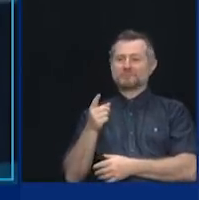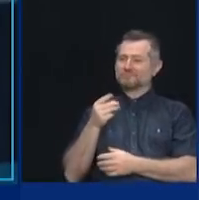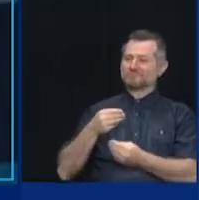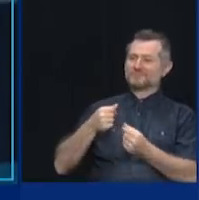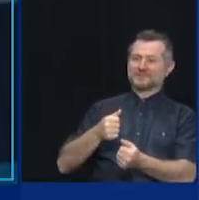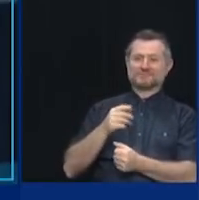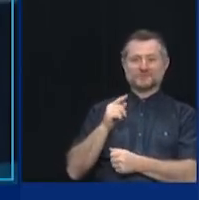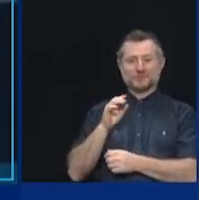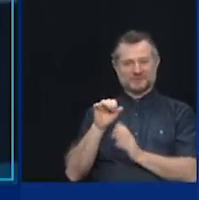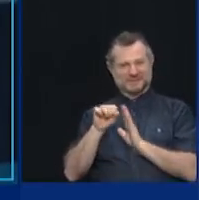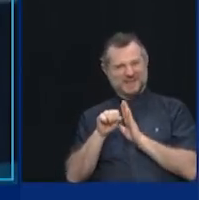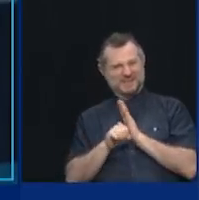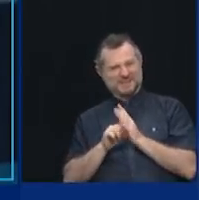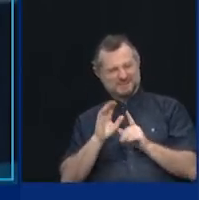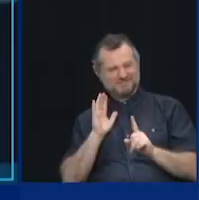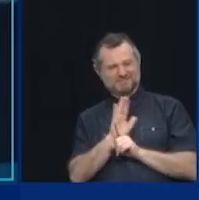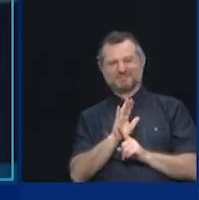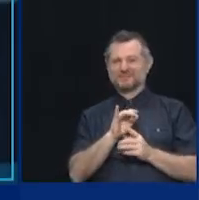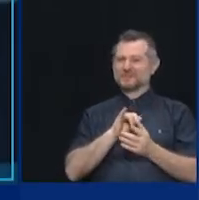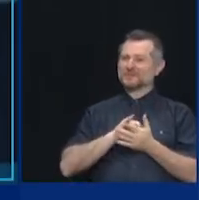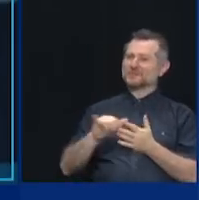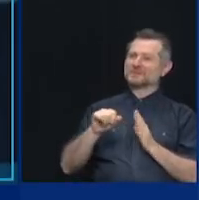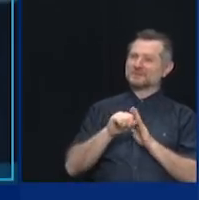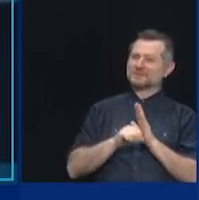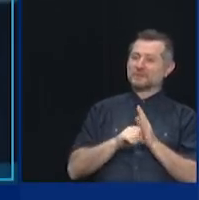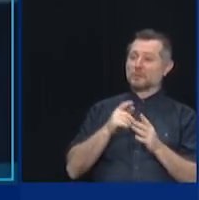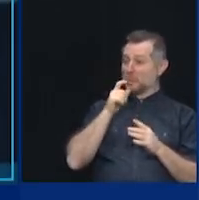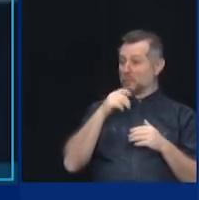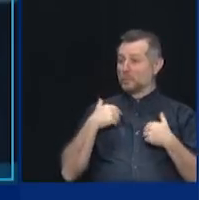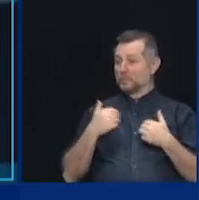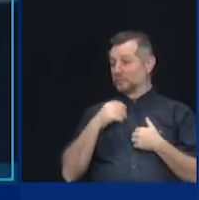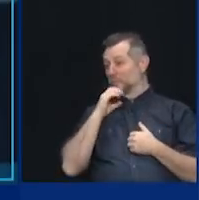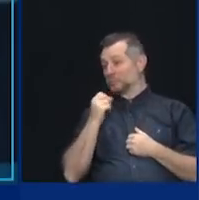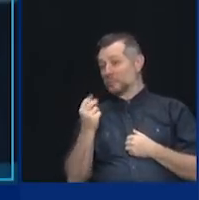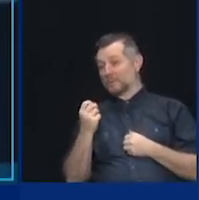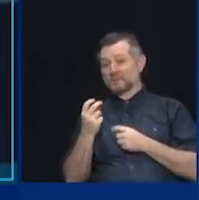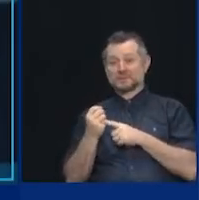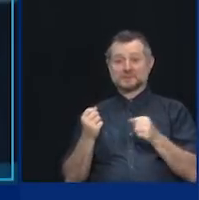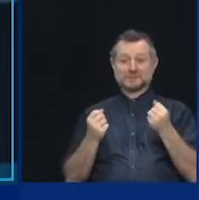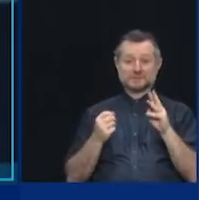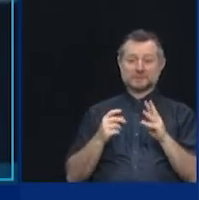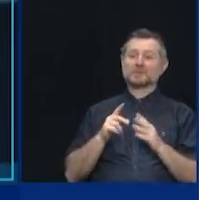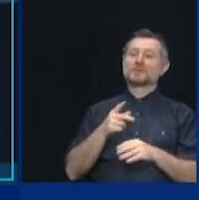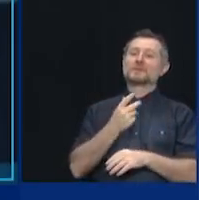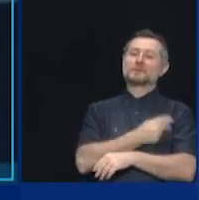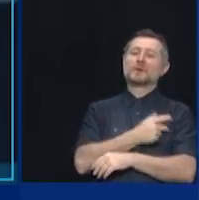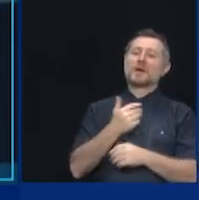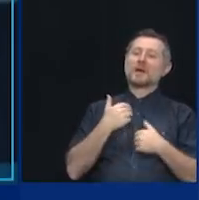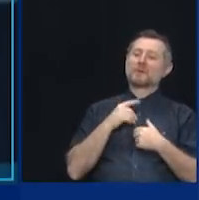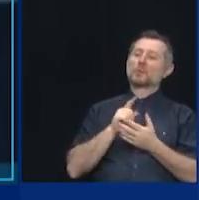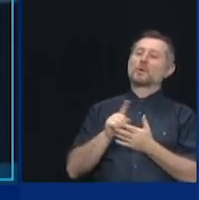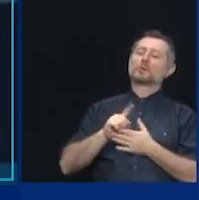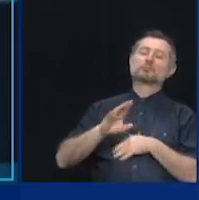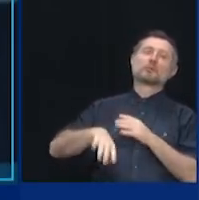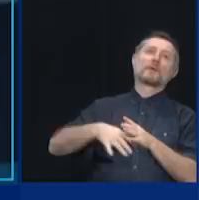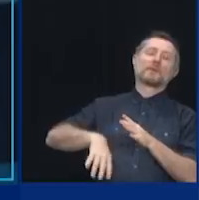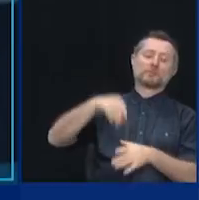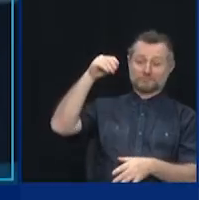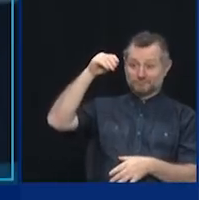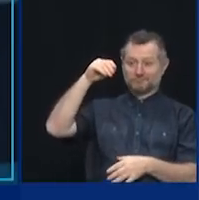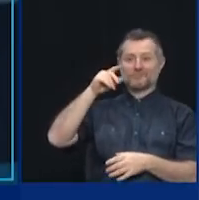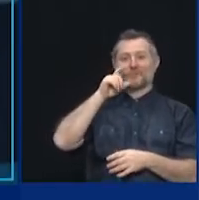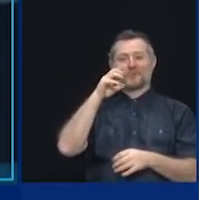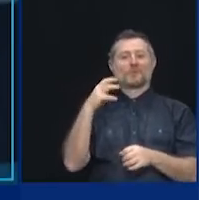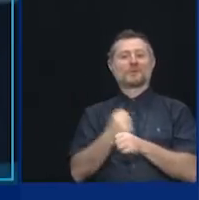If you come, and a young person, 12 to 17, gets a vaccine, we do a weekly raffle and give away 10 full